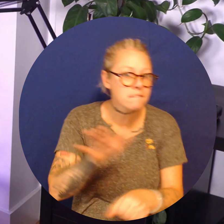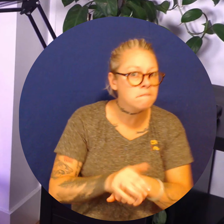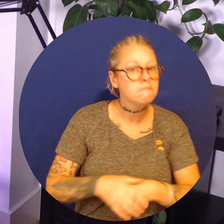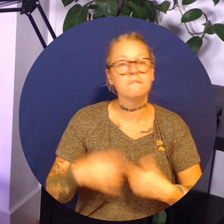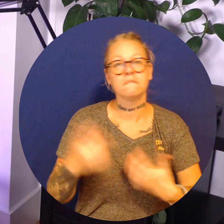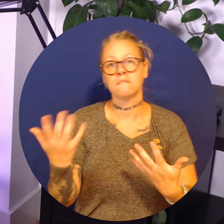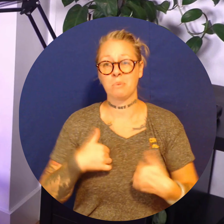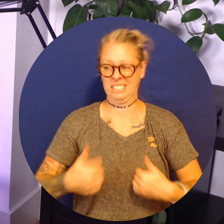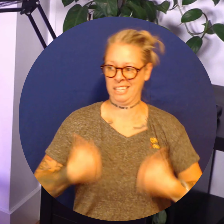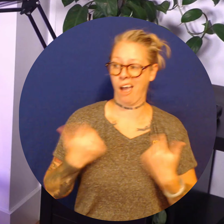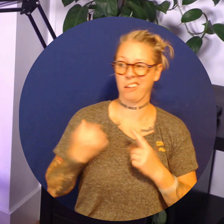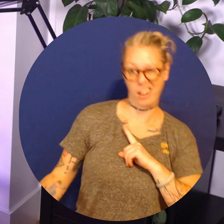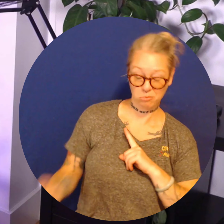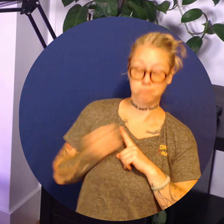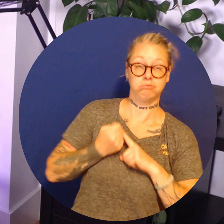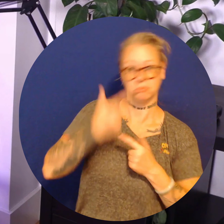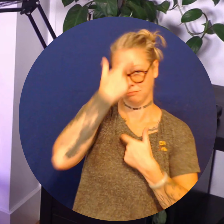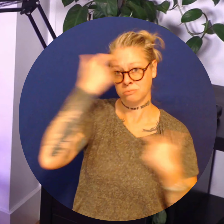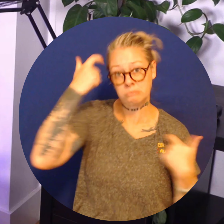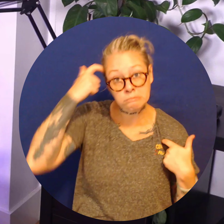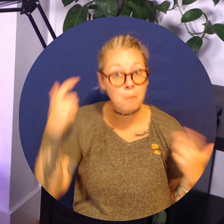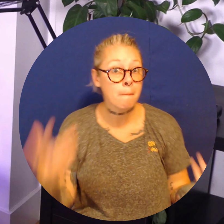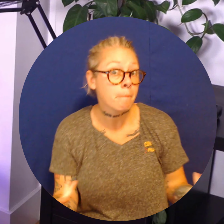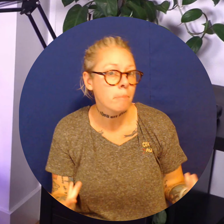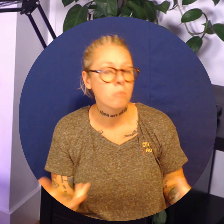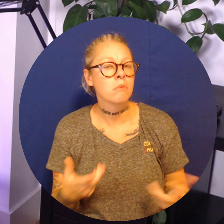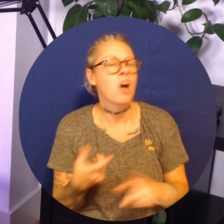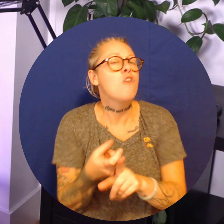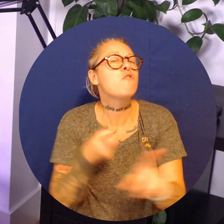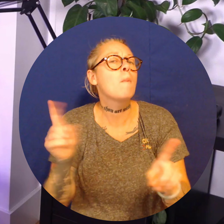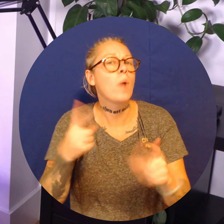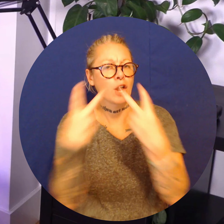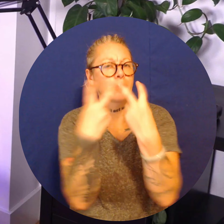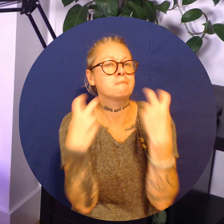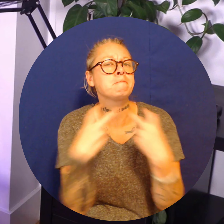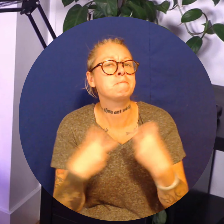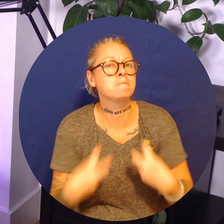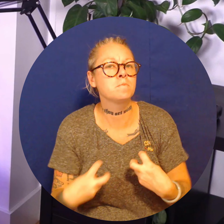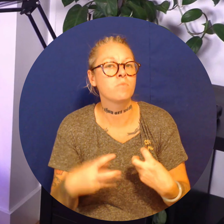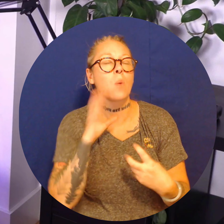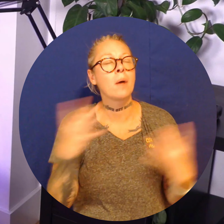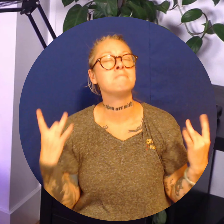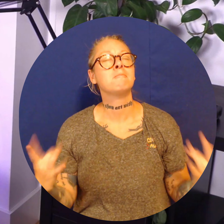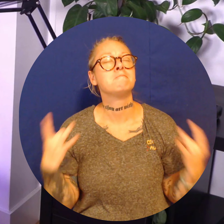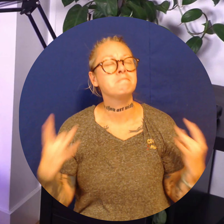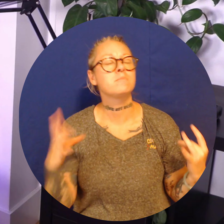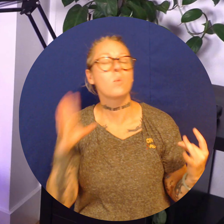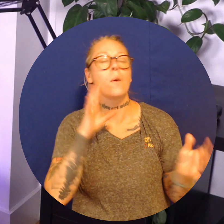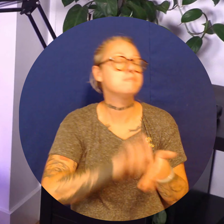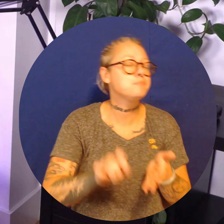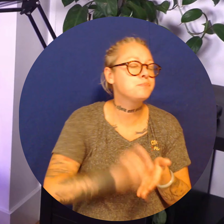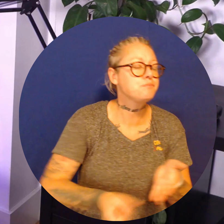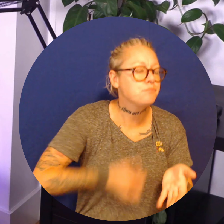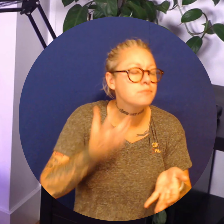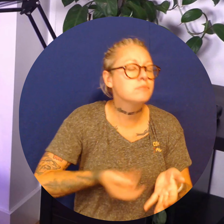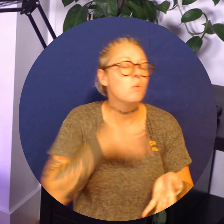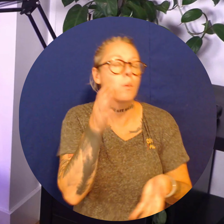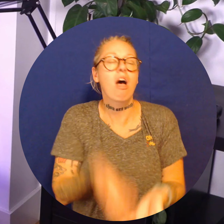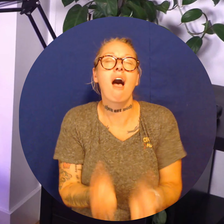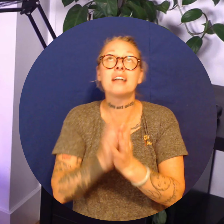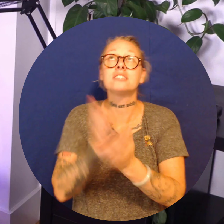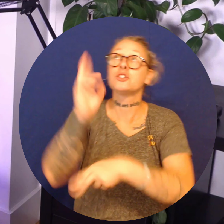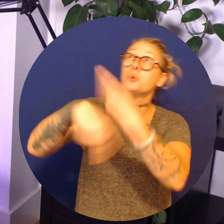and i was at a young age and impressionable and or where does it come from i don't know so i'm gonna meditate i'm gonna journal